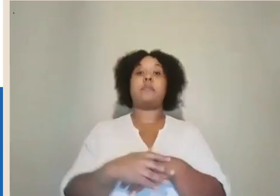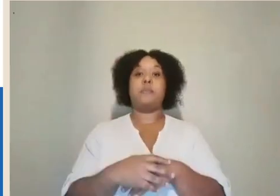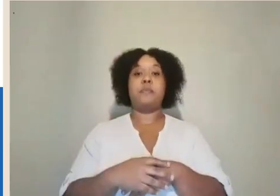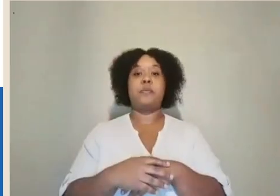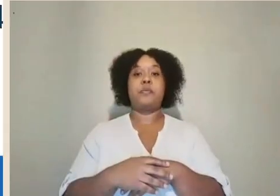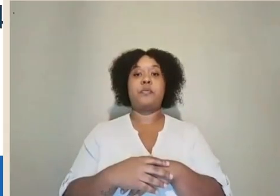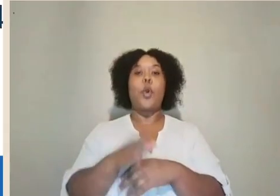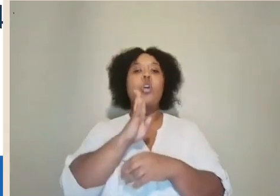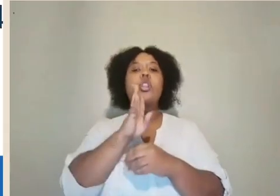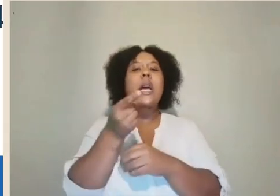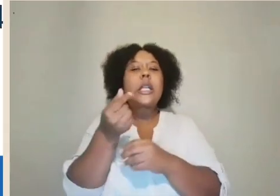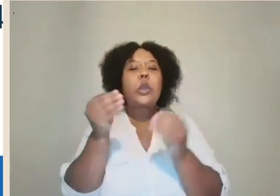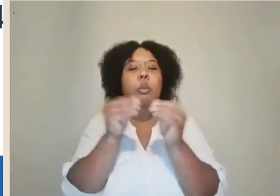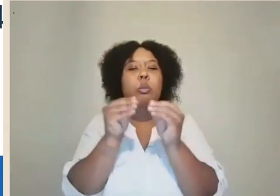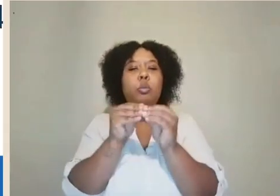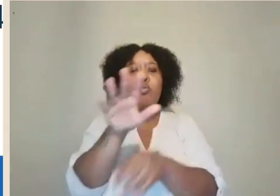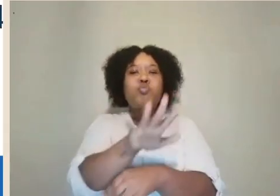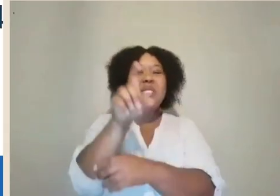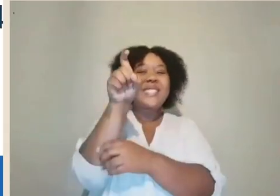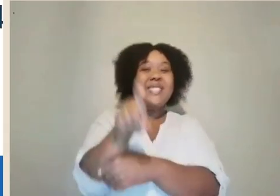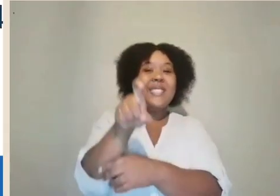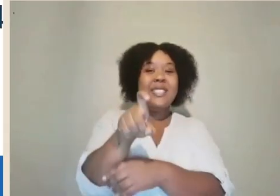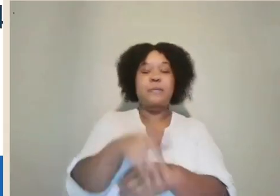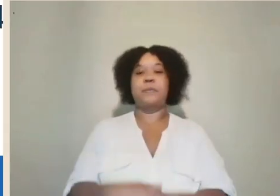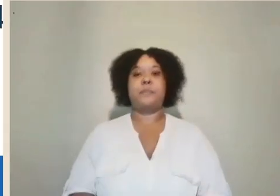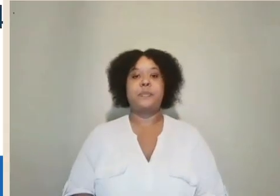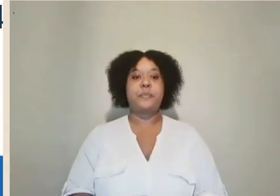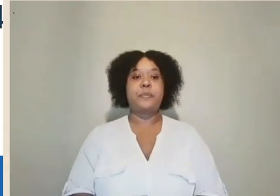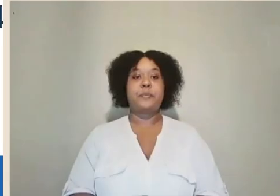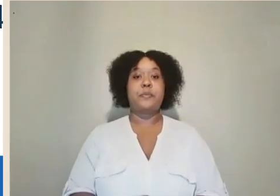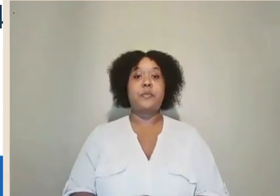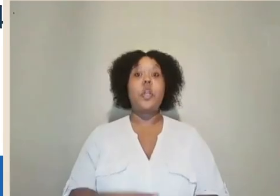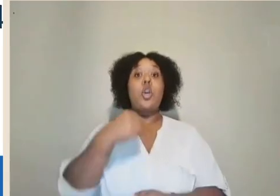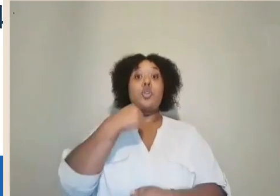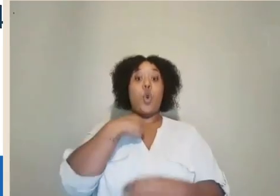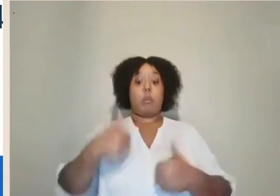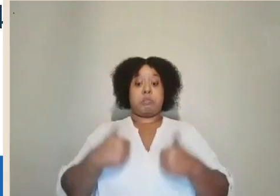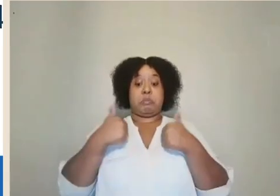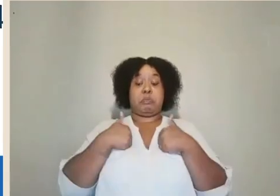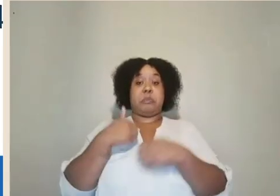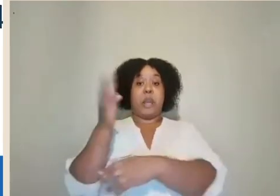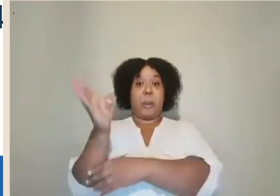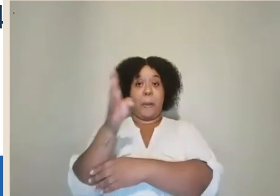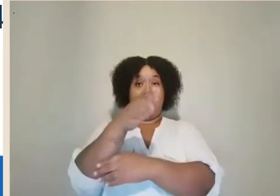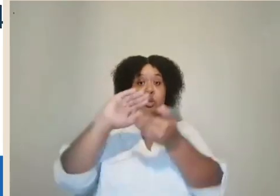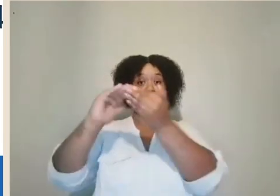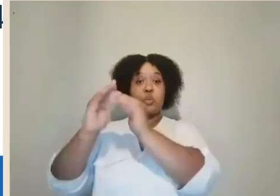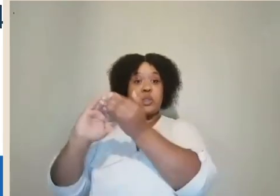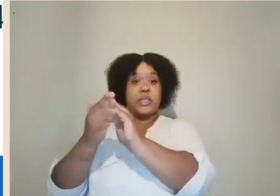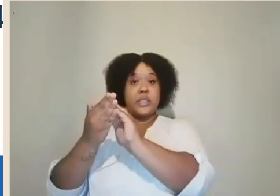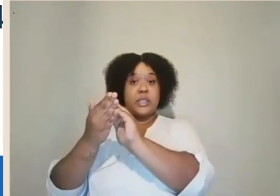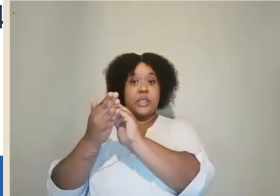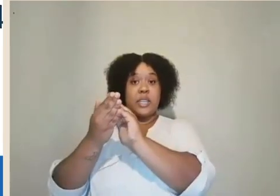bit more about the need that we're seeing in communities. So I'm currently based in Baltimore City. So the data that we're looking at here is based in